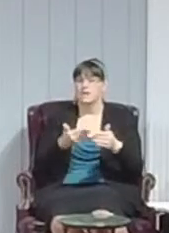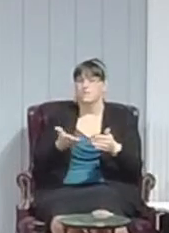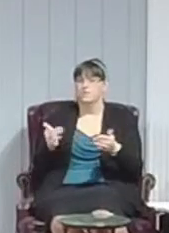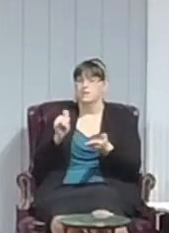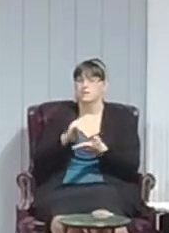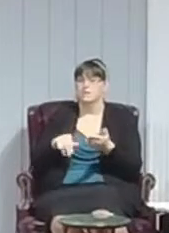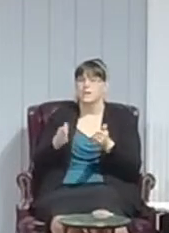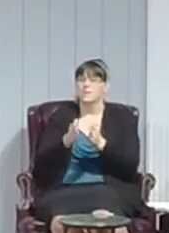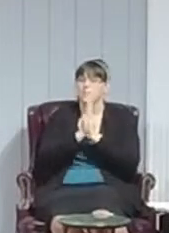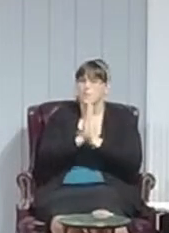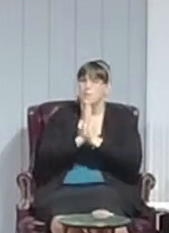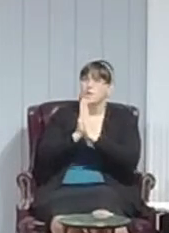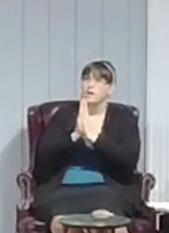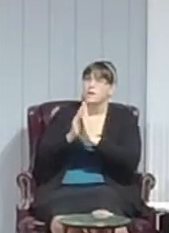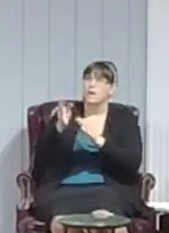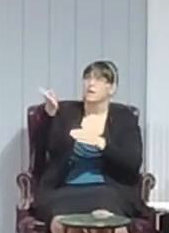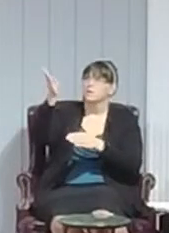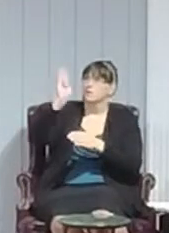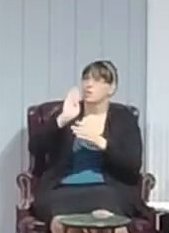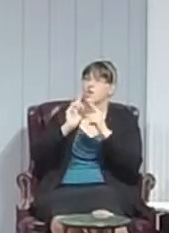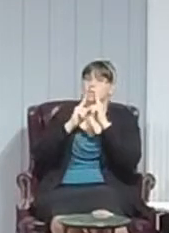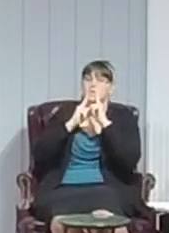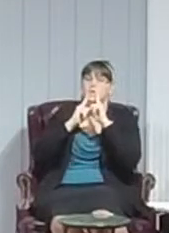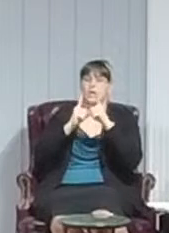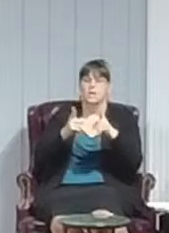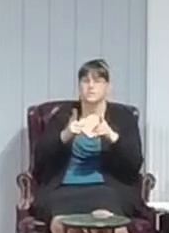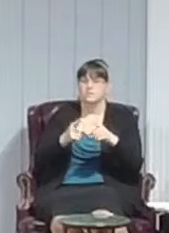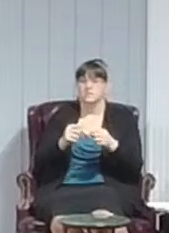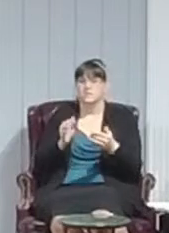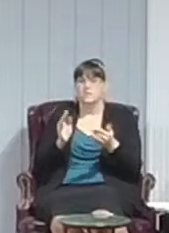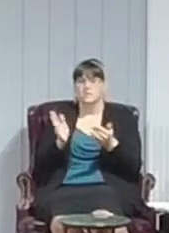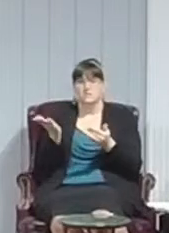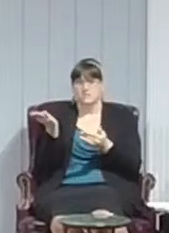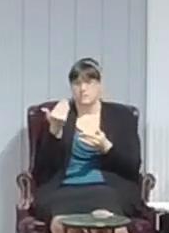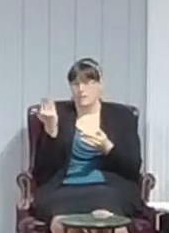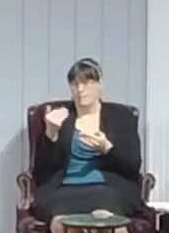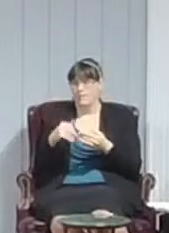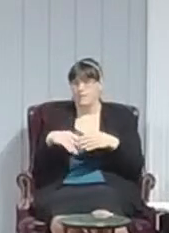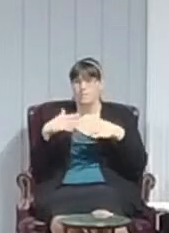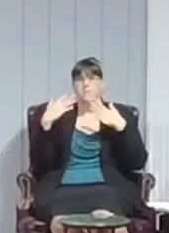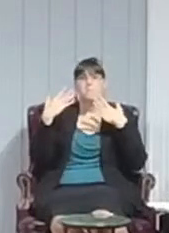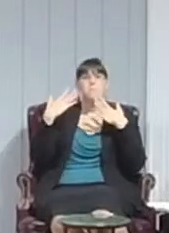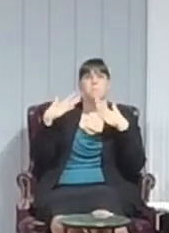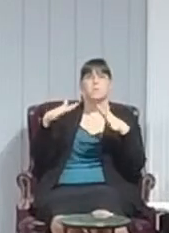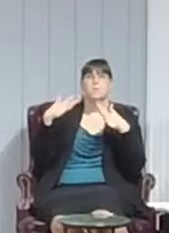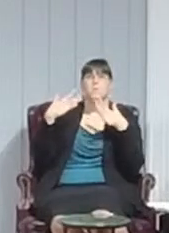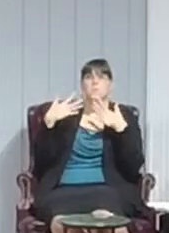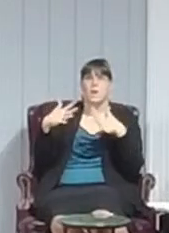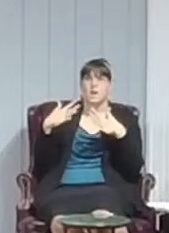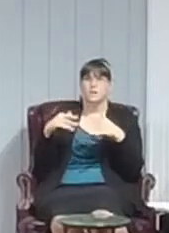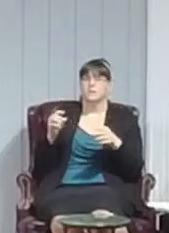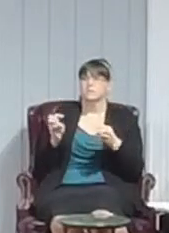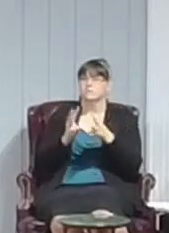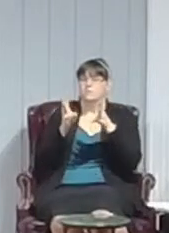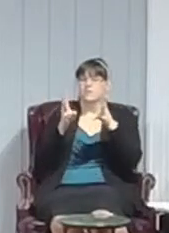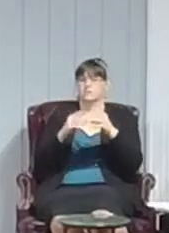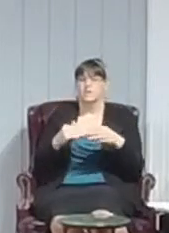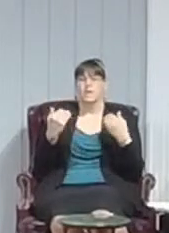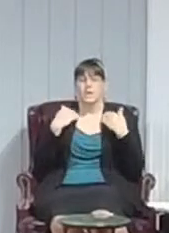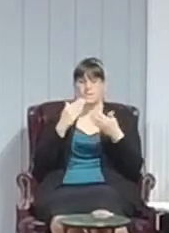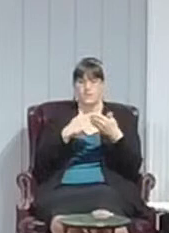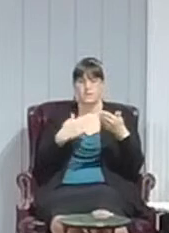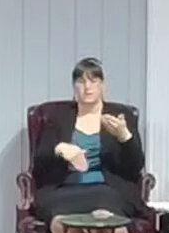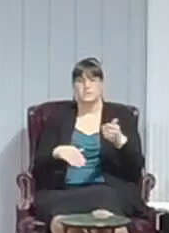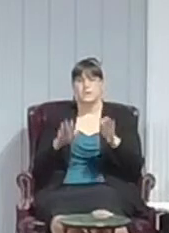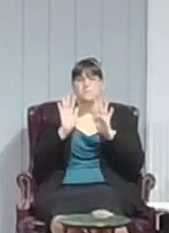God has answered. And some of them, you know, I mean, in unbelievable ways, in miraculous ways, I call them miracles. I got a list of miracles